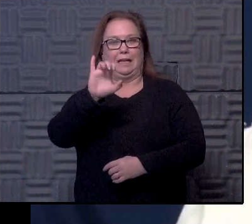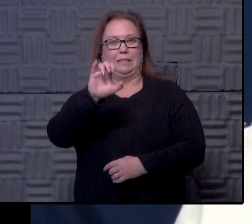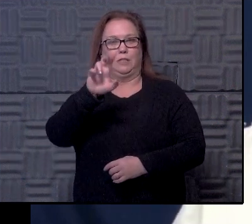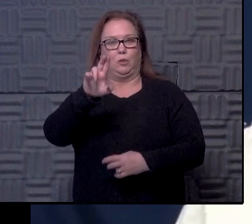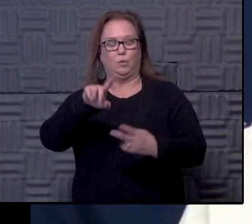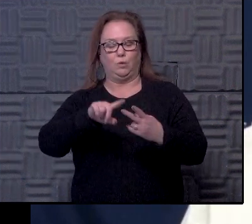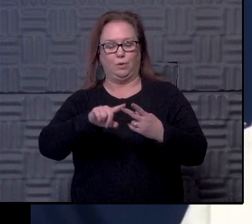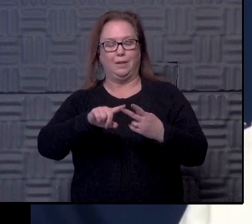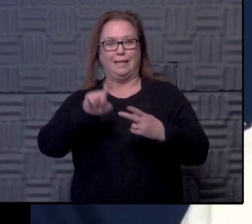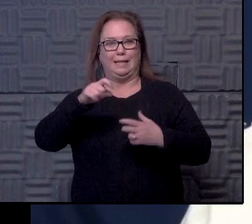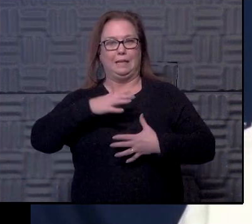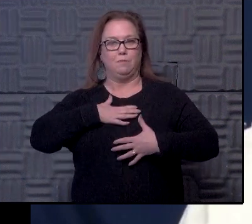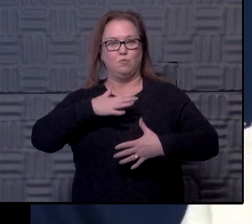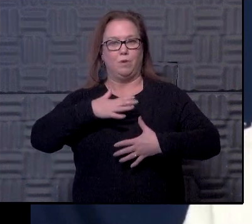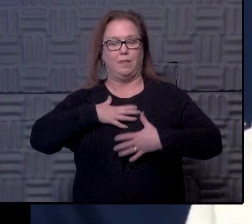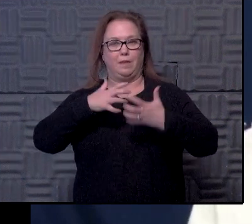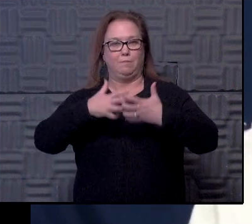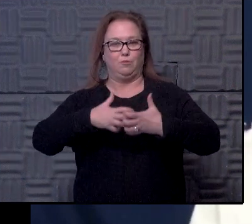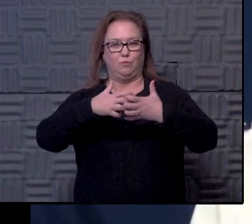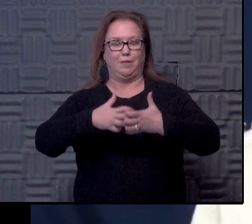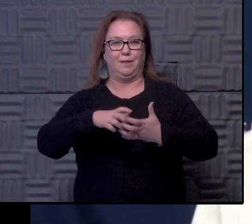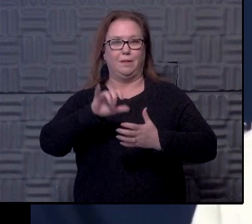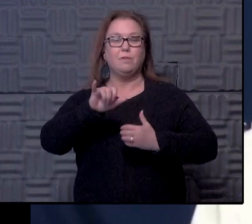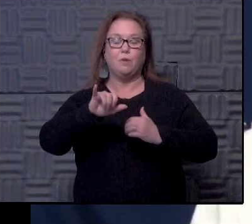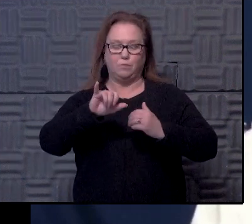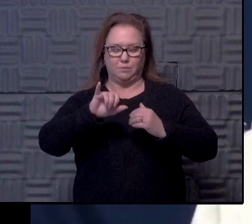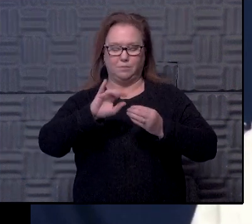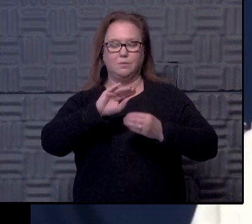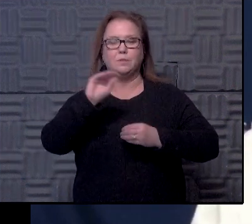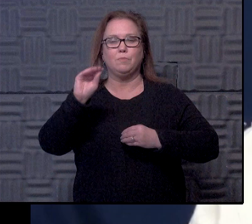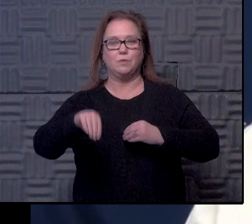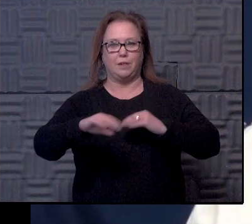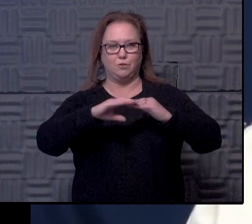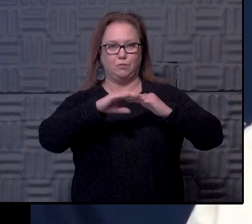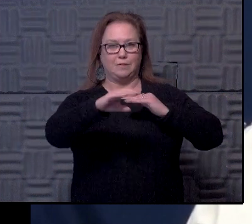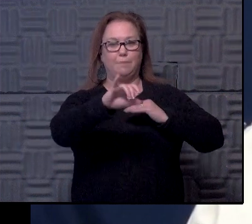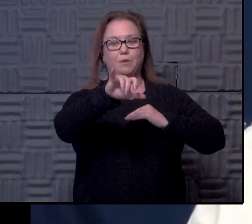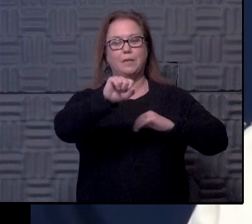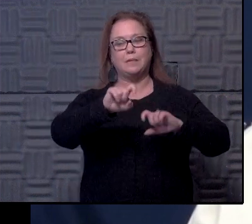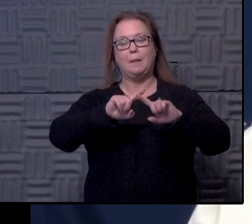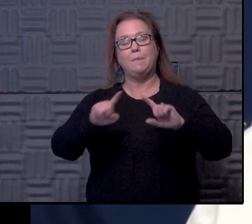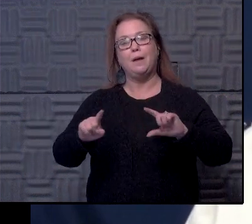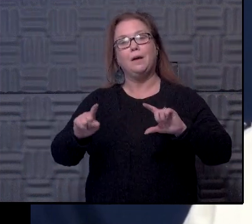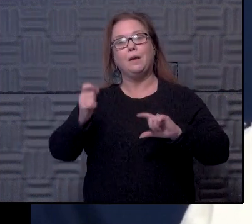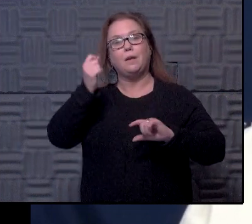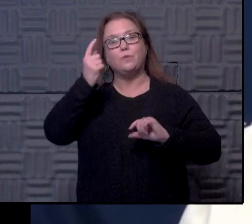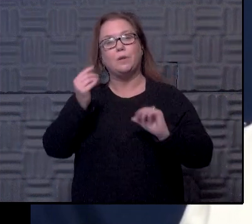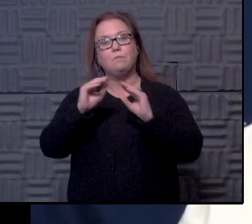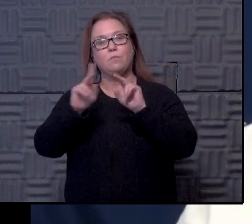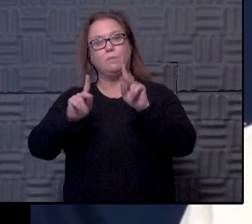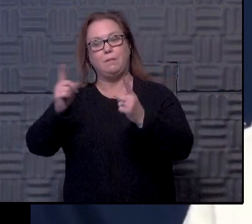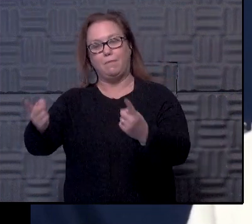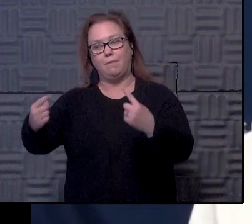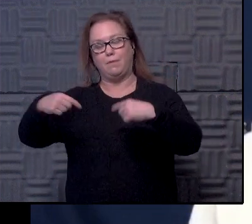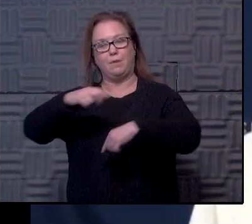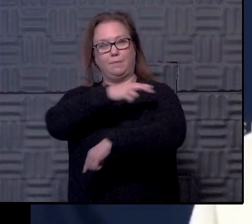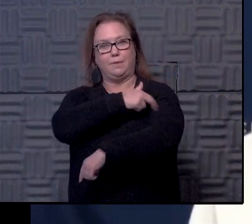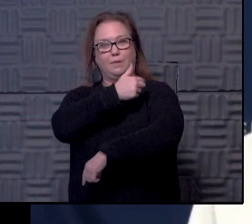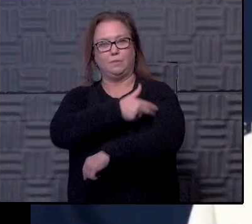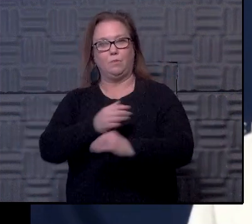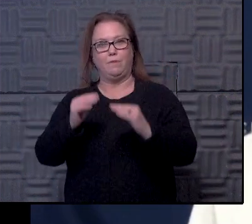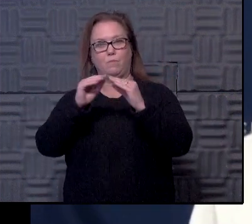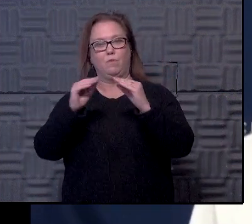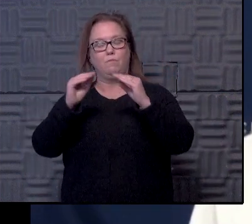ventilator, and that die, those percentages are relatively stable. But when we have a higher number of them, we have more of each of those